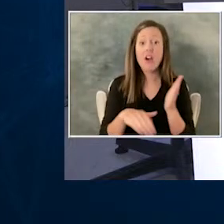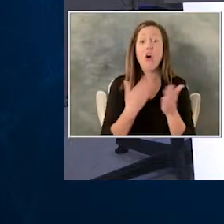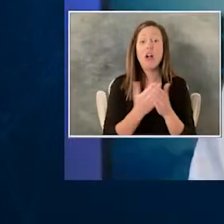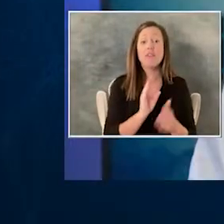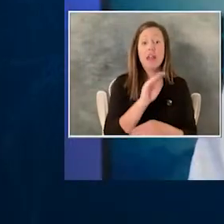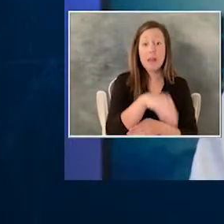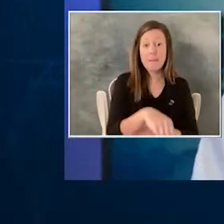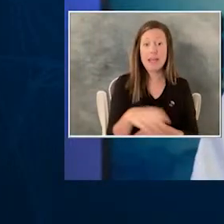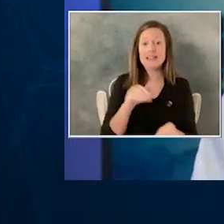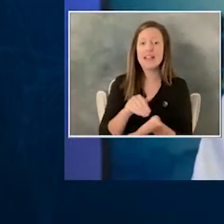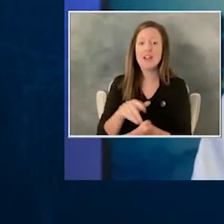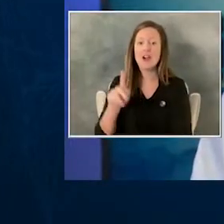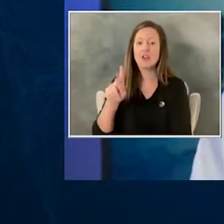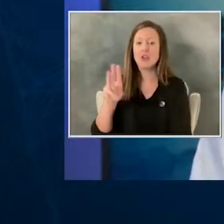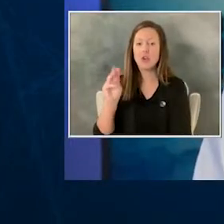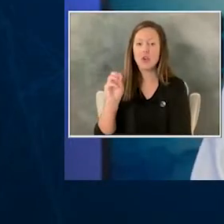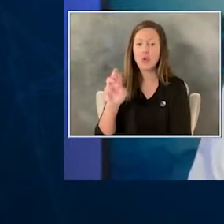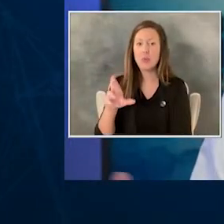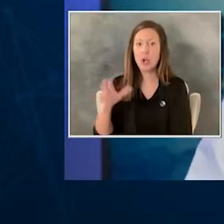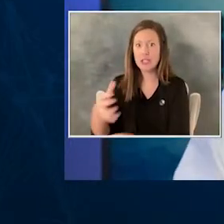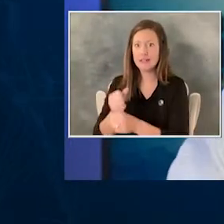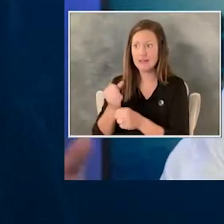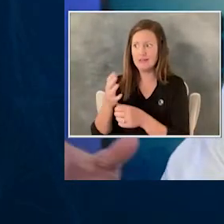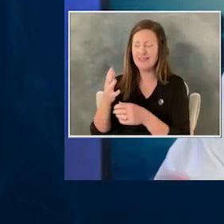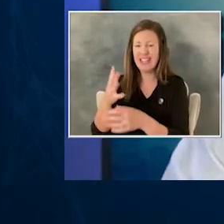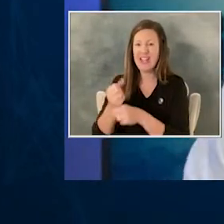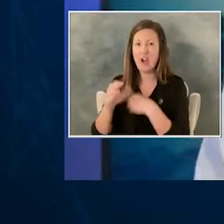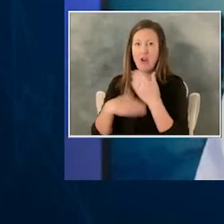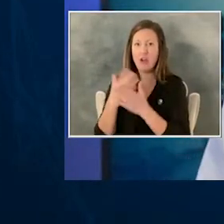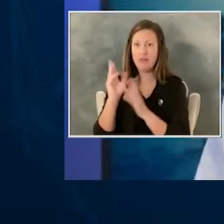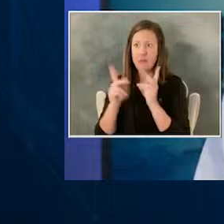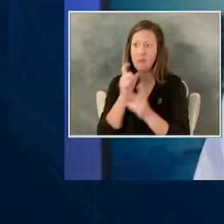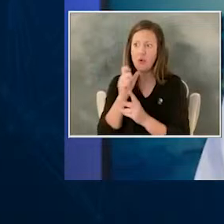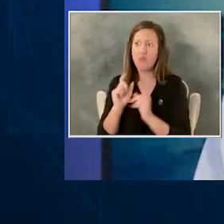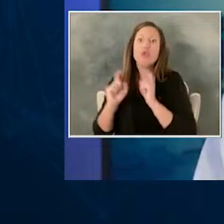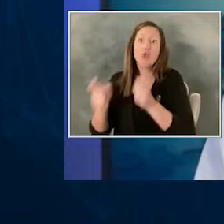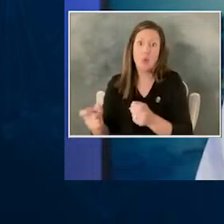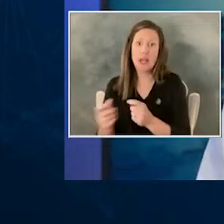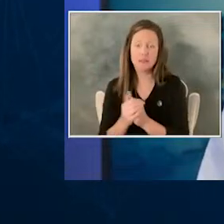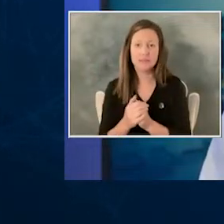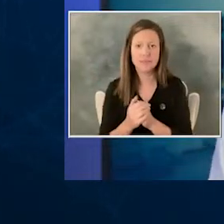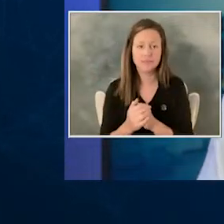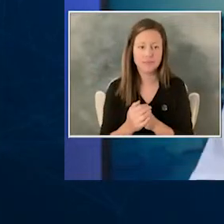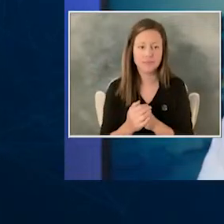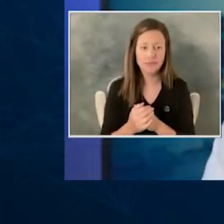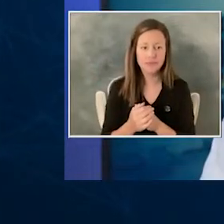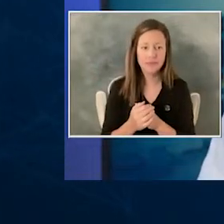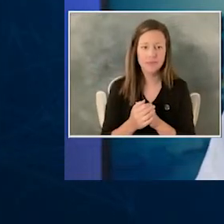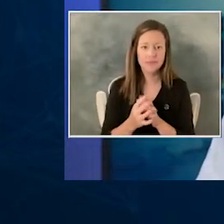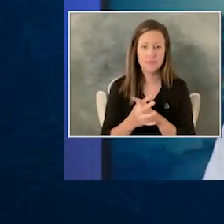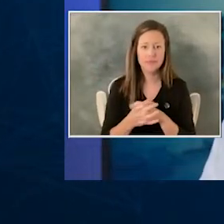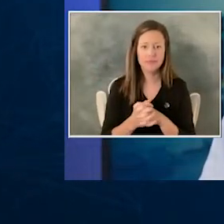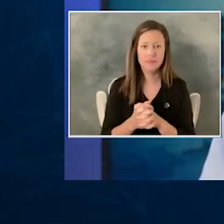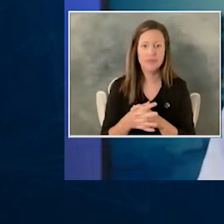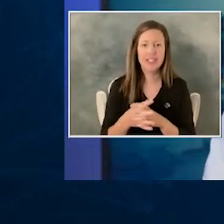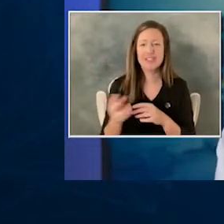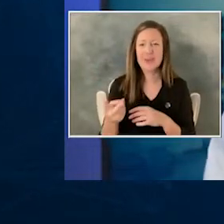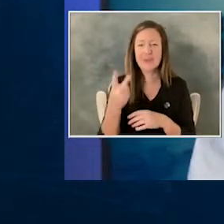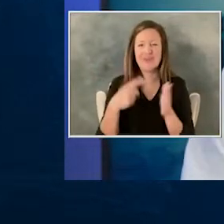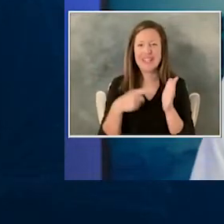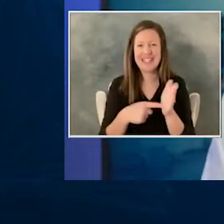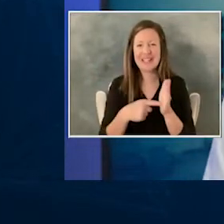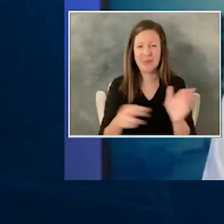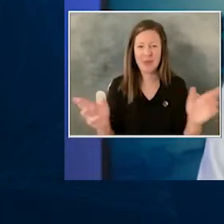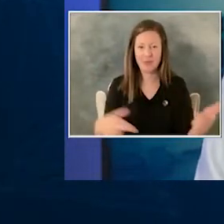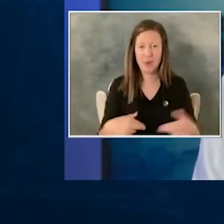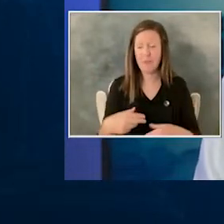the donations. Right. And so you can see in the room, there was that one where he's bringing the kidney to me, I prepared, and then I take it to the